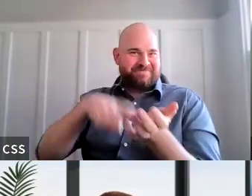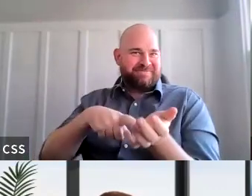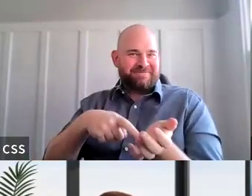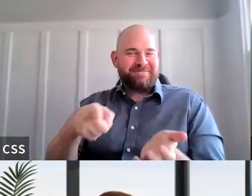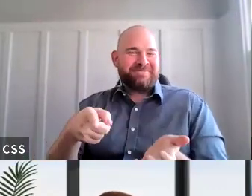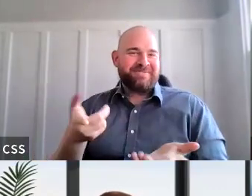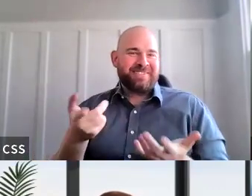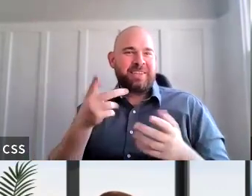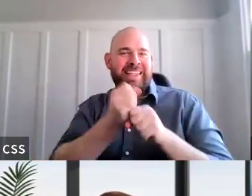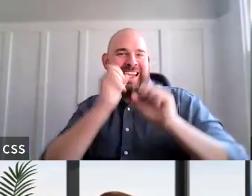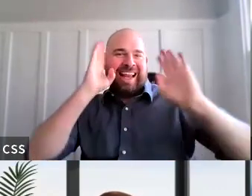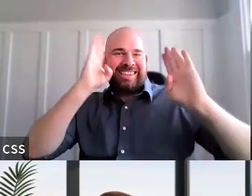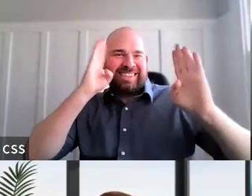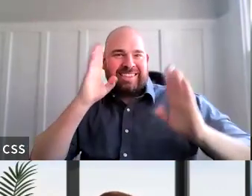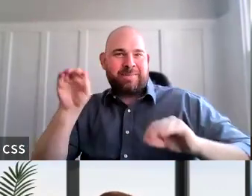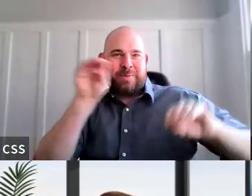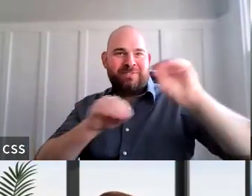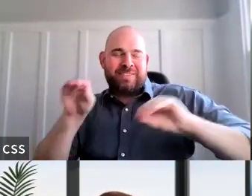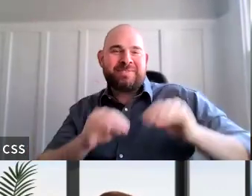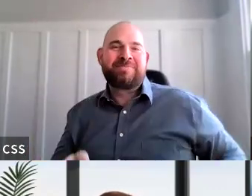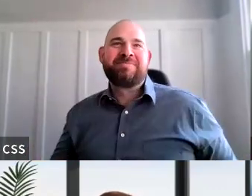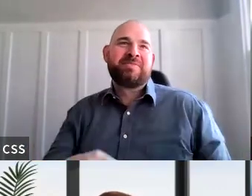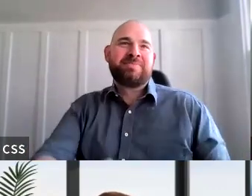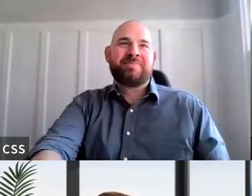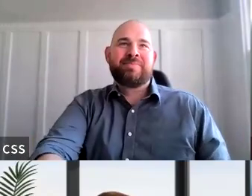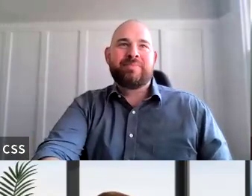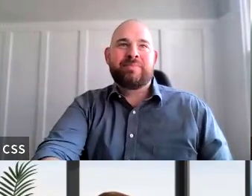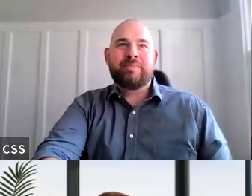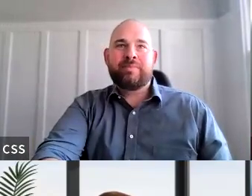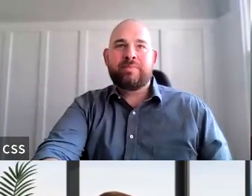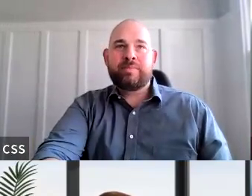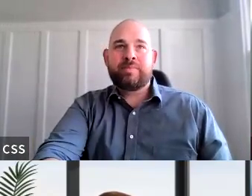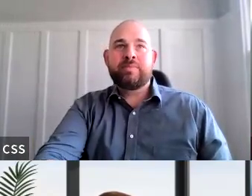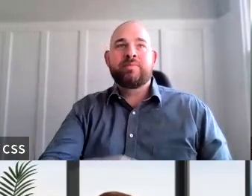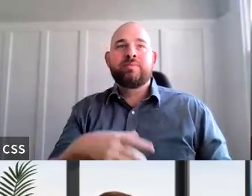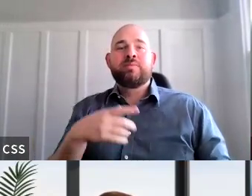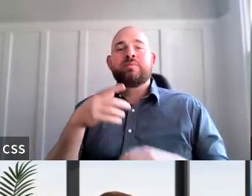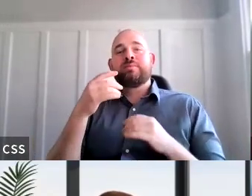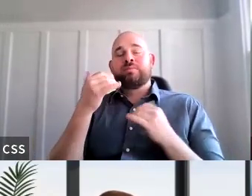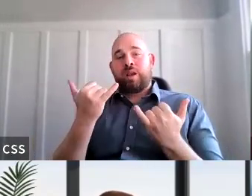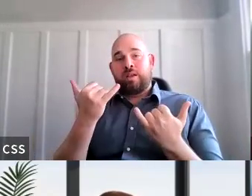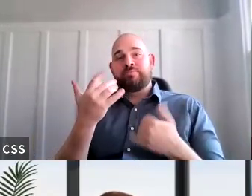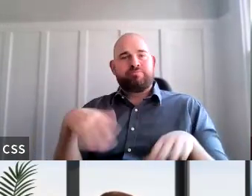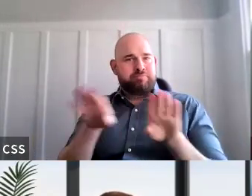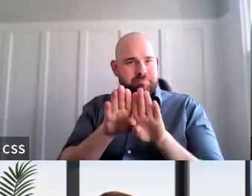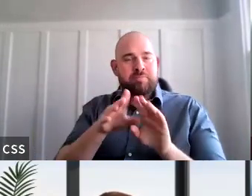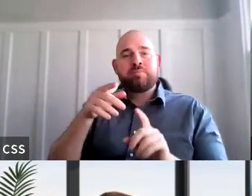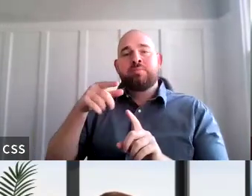their mouth really wide, kind of like telling me, hey, I'm meowing, even though they know they don't need to meow at me because I'm deaf.